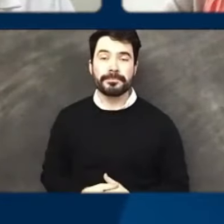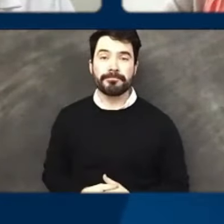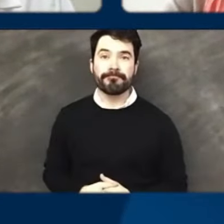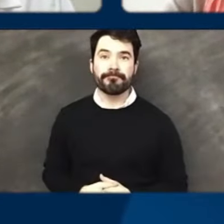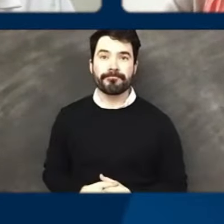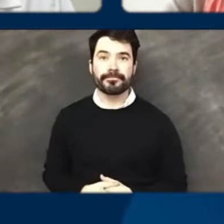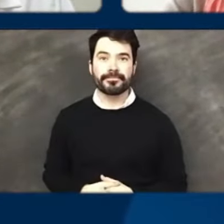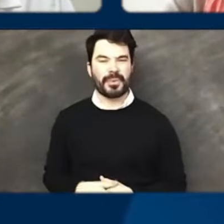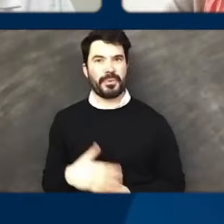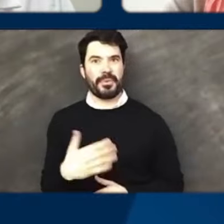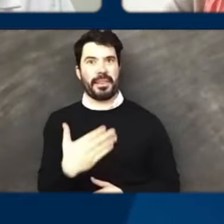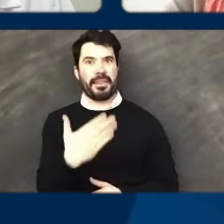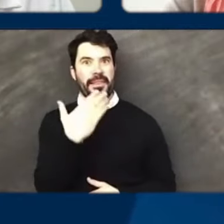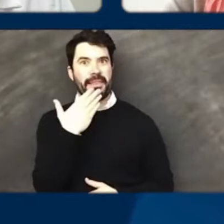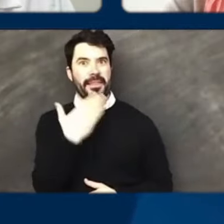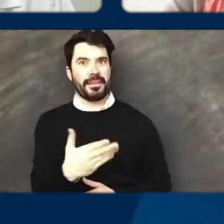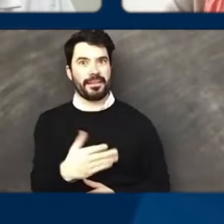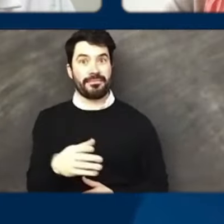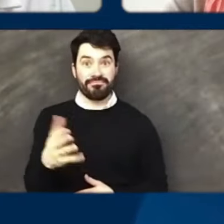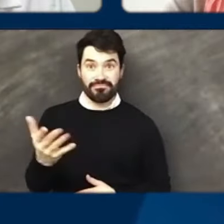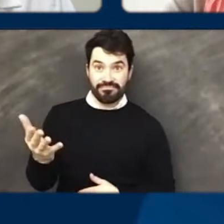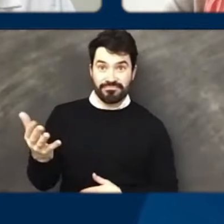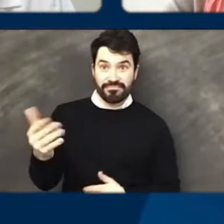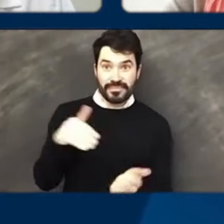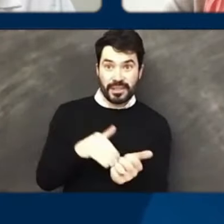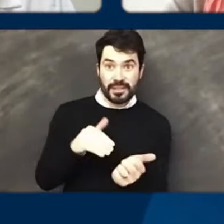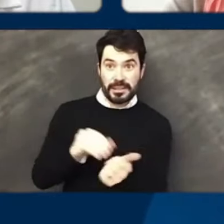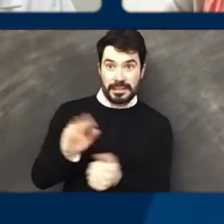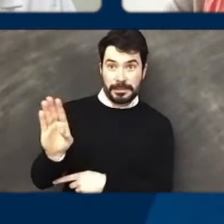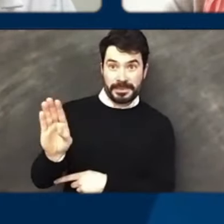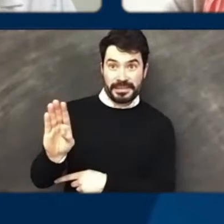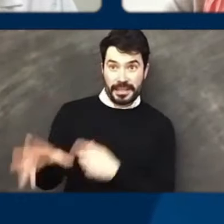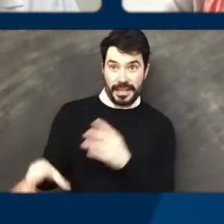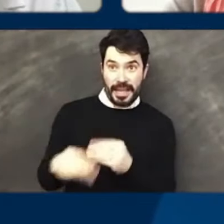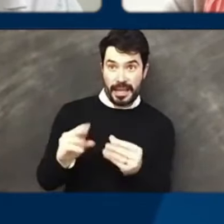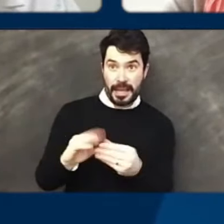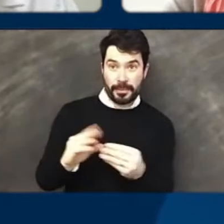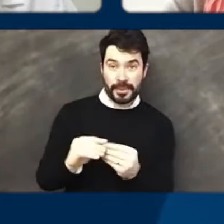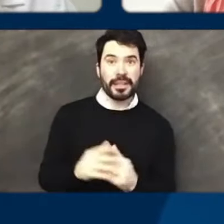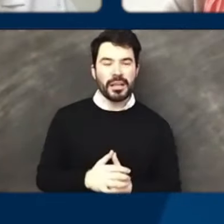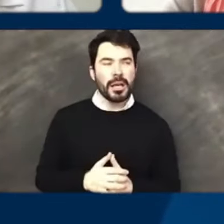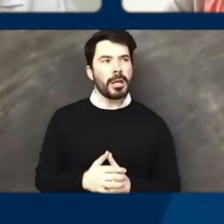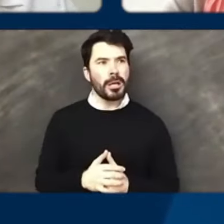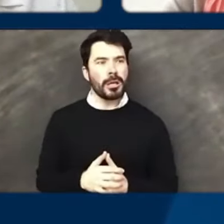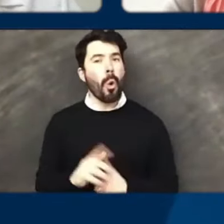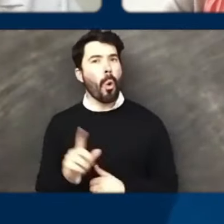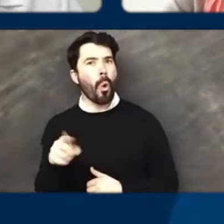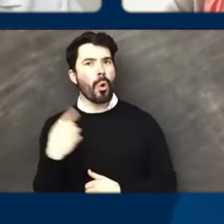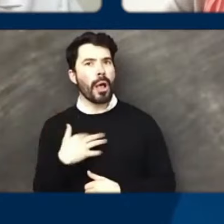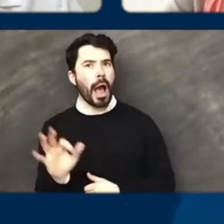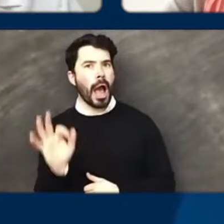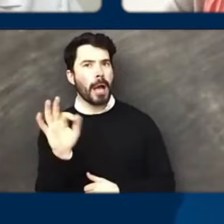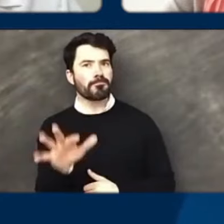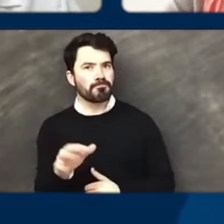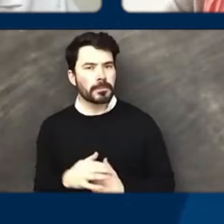Thank you for that. I don't know if you had anything to add, Dr. Bisognano. The only thing that I would add is